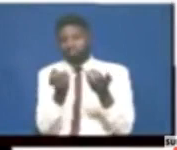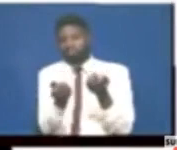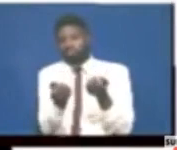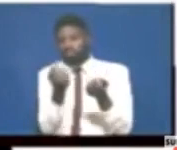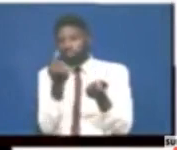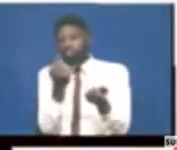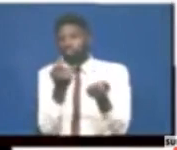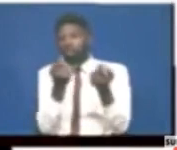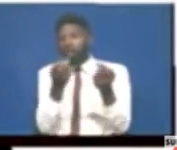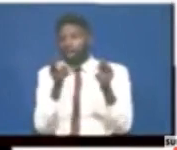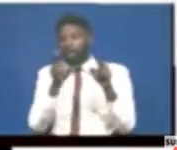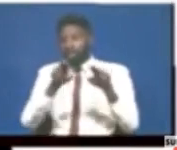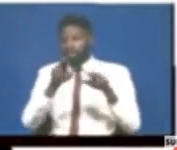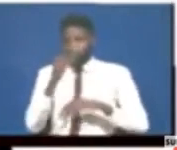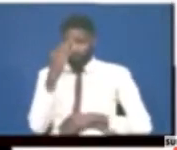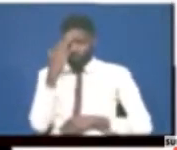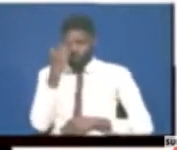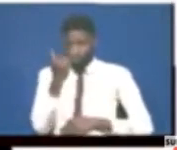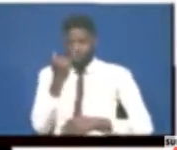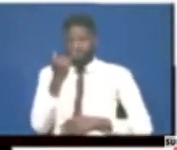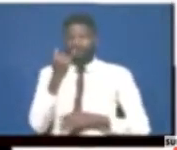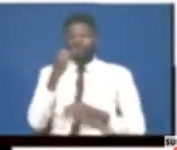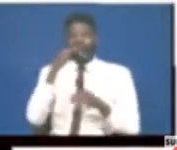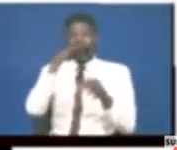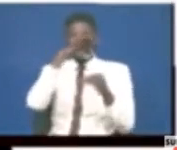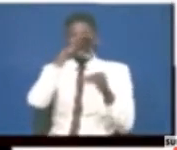arose from stray ballots.